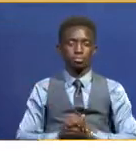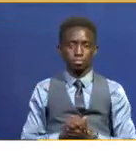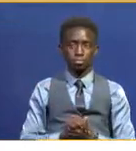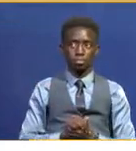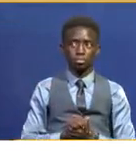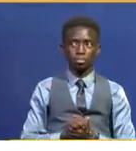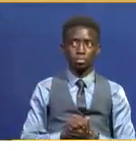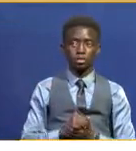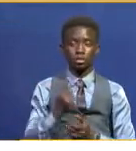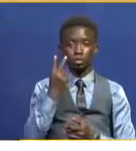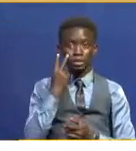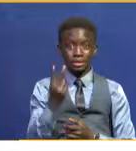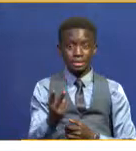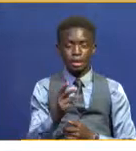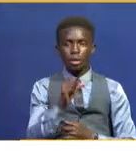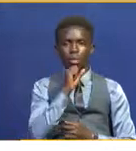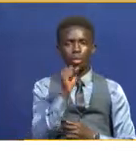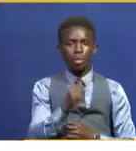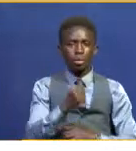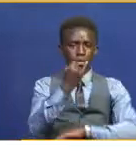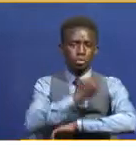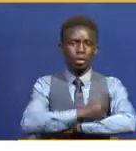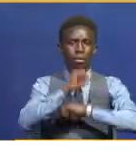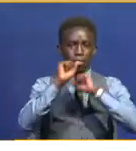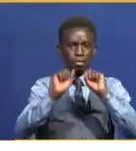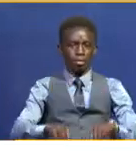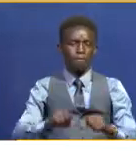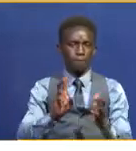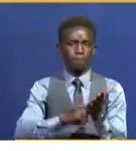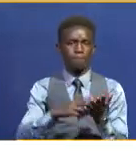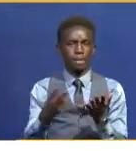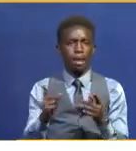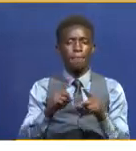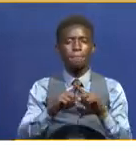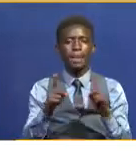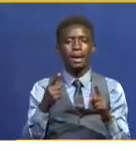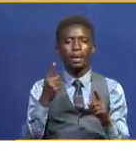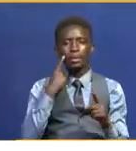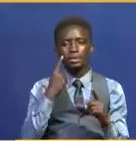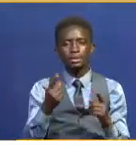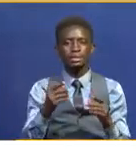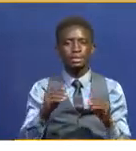an old institution can still fail, it gives someone a bit of confidence that